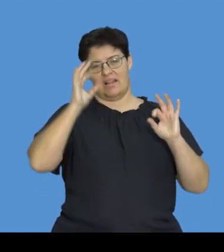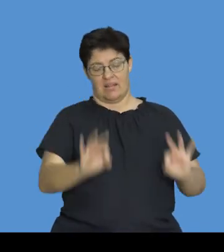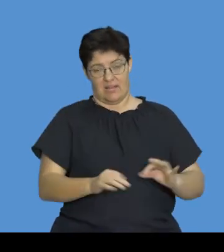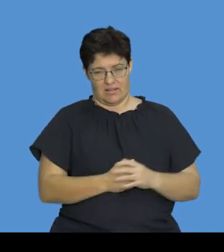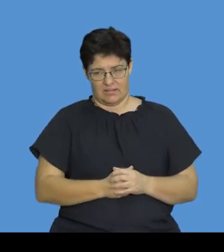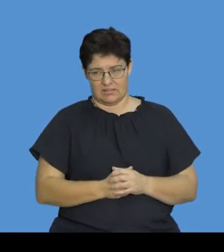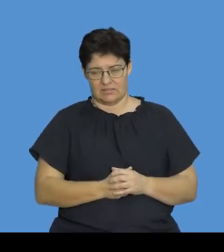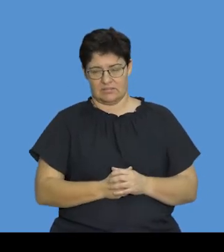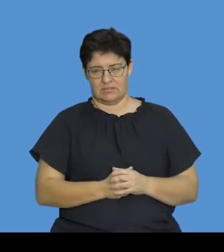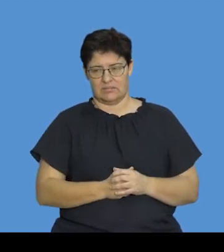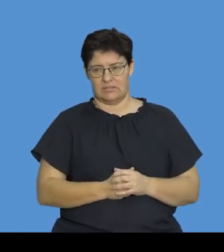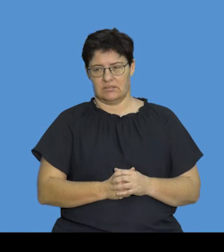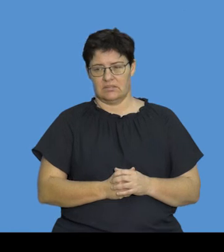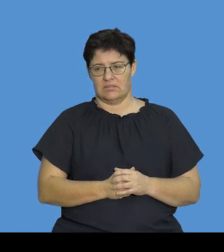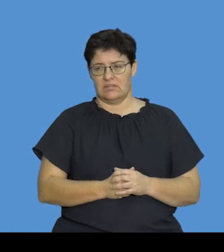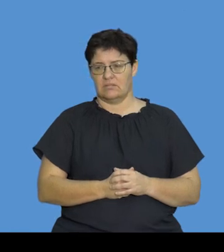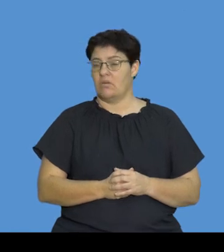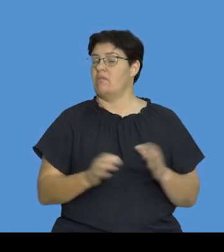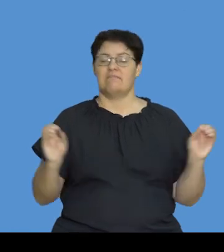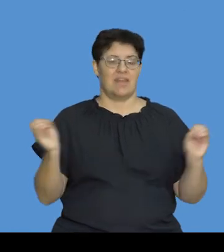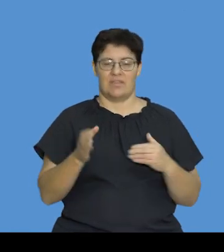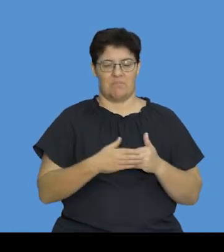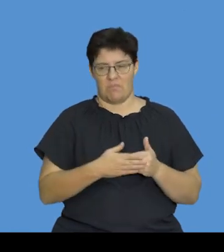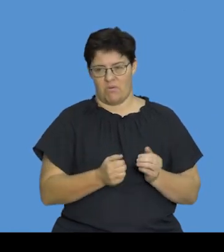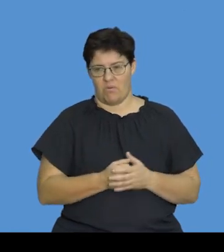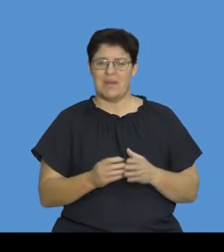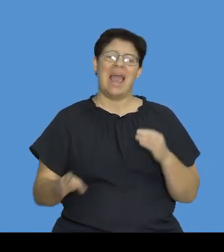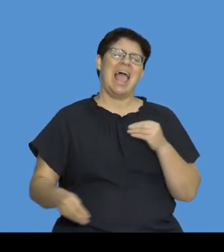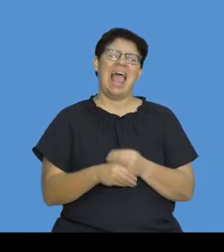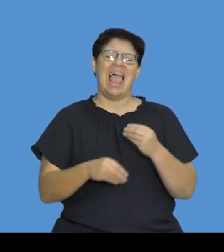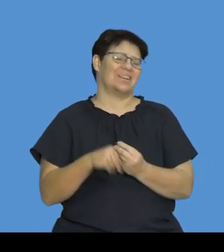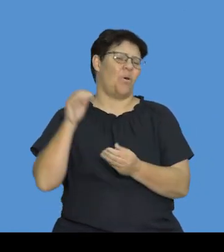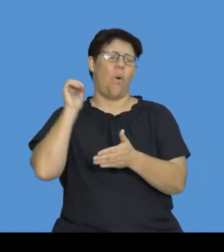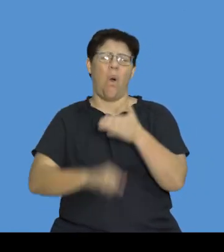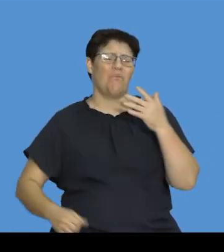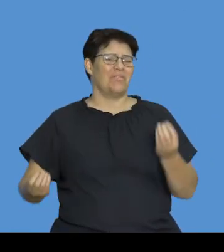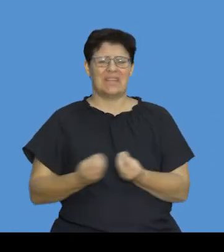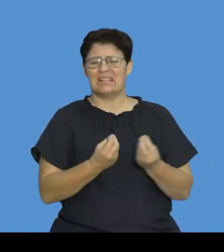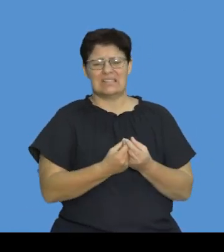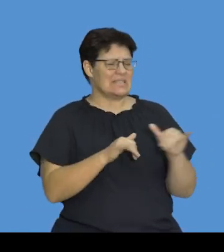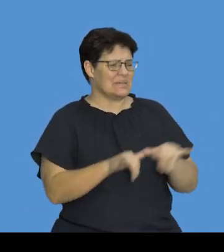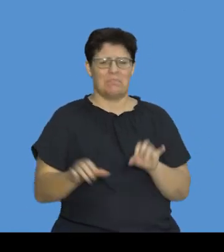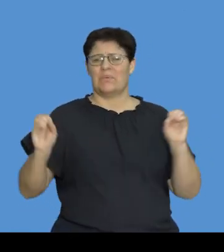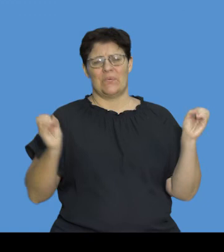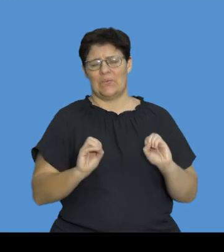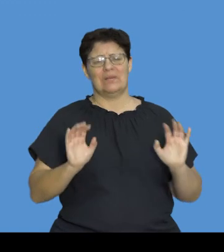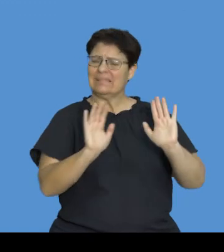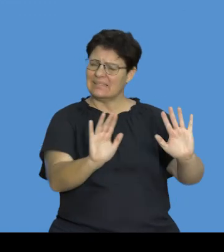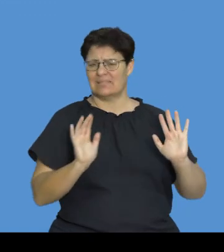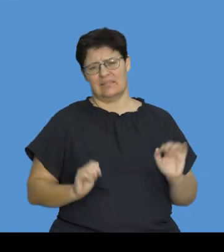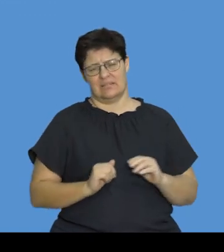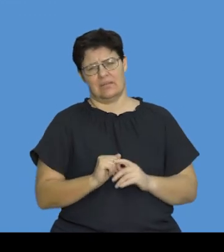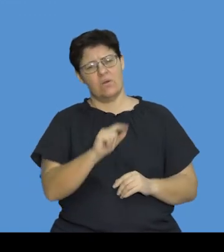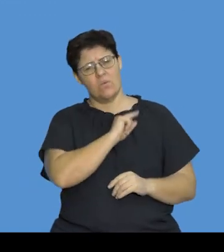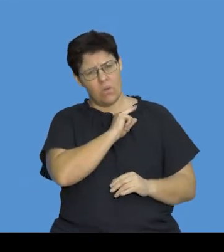there. And there is really nothing you can do here. Please don't add or subtract things that are not like terms, because then you're